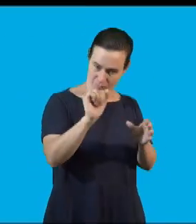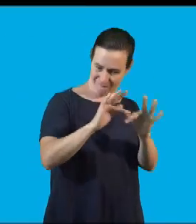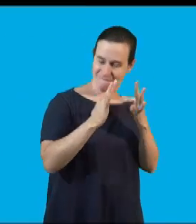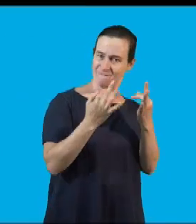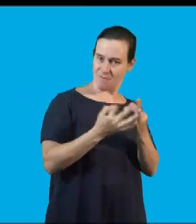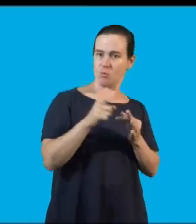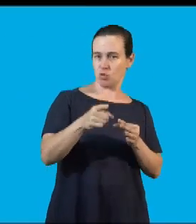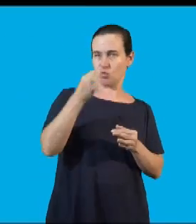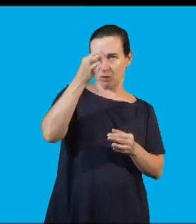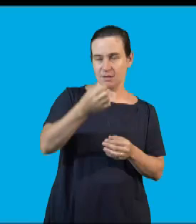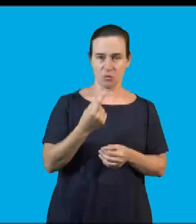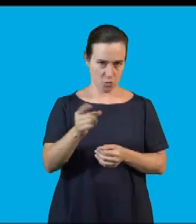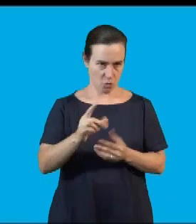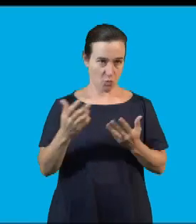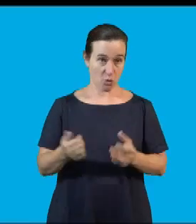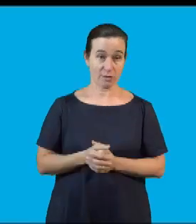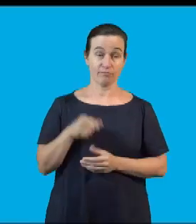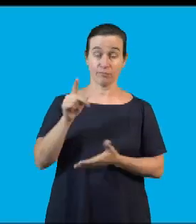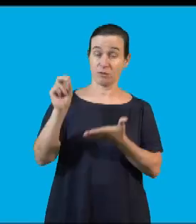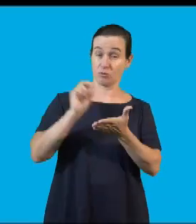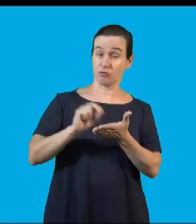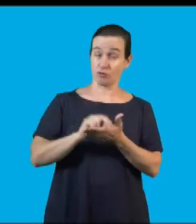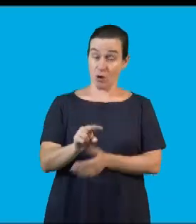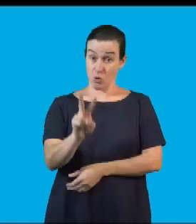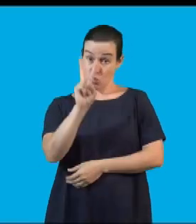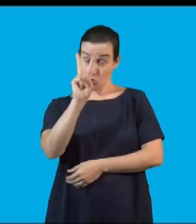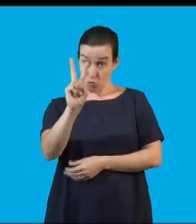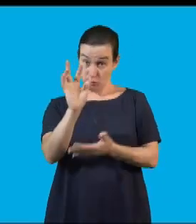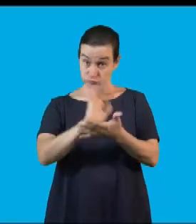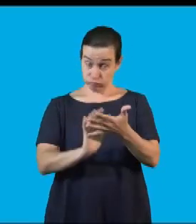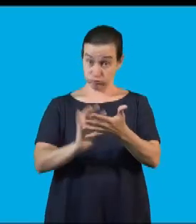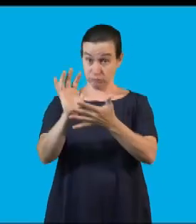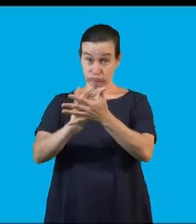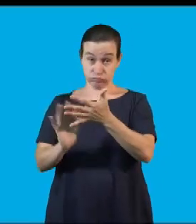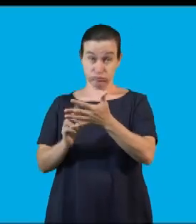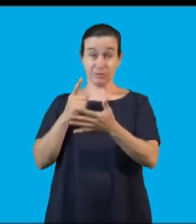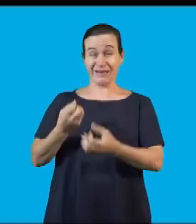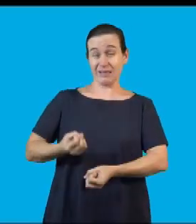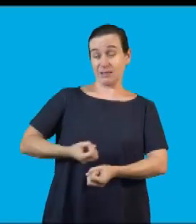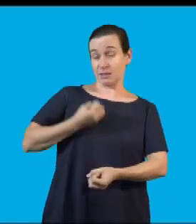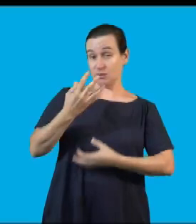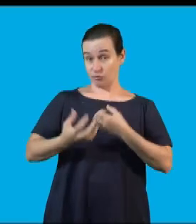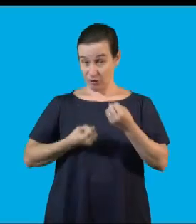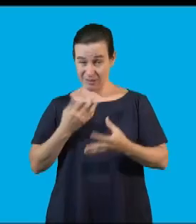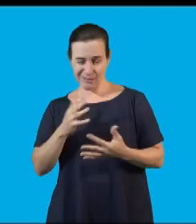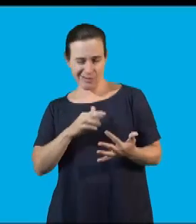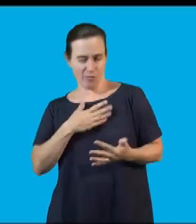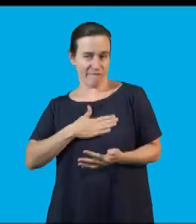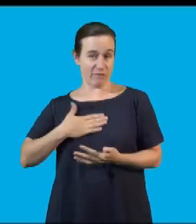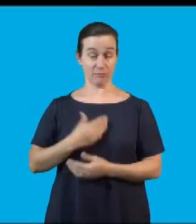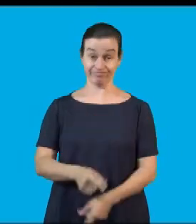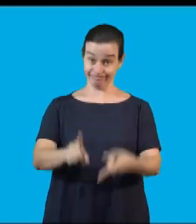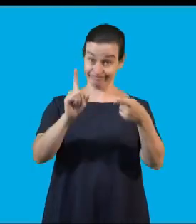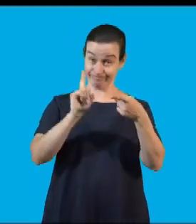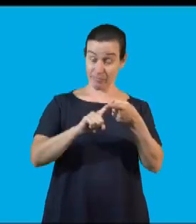your decision. Write 2 diary entries expressing how you felt. One entry